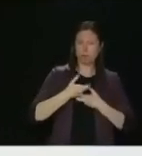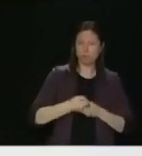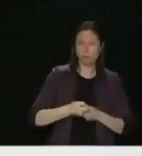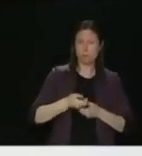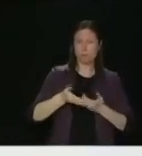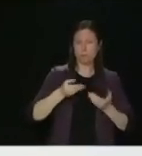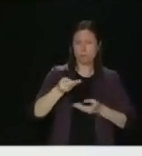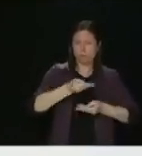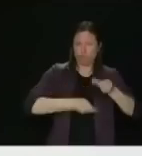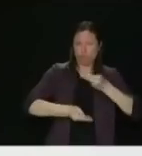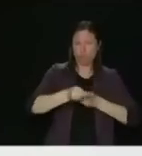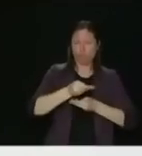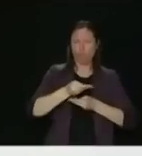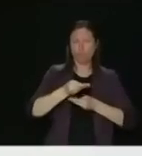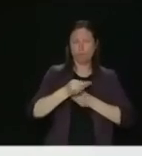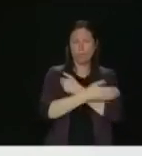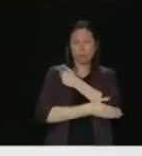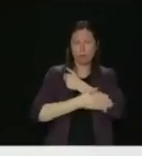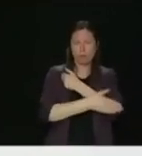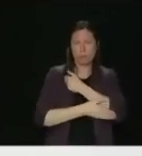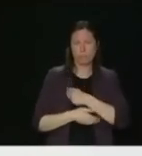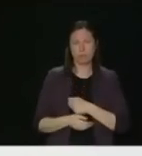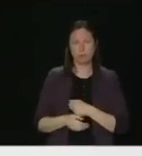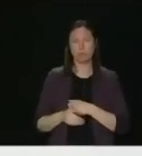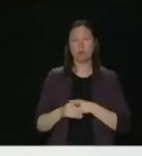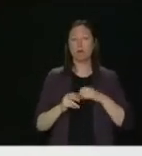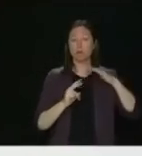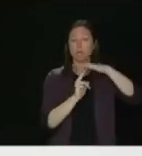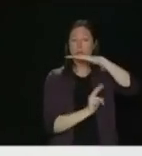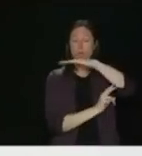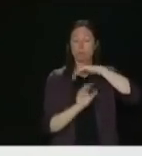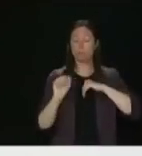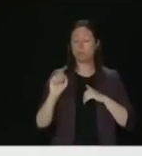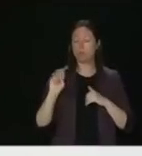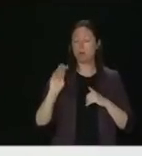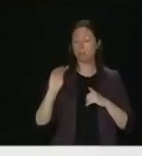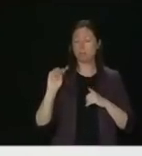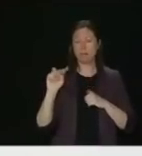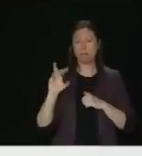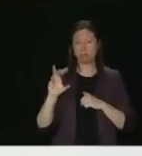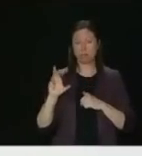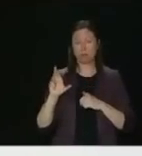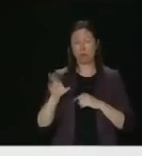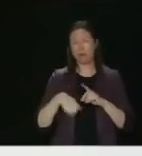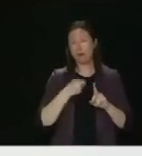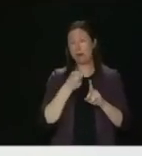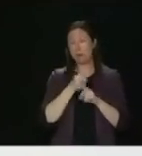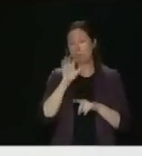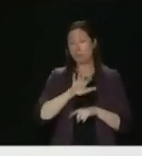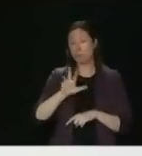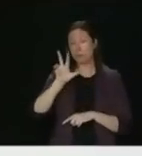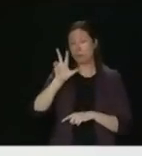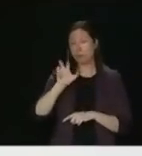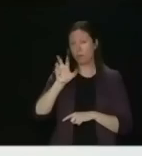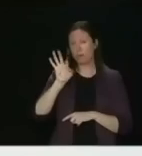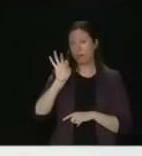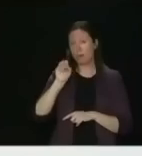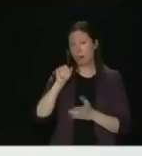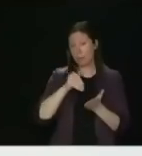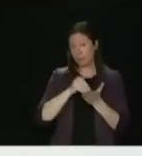partner. The blockade of the Ambassador Bridge has affected about